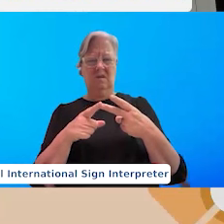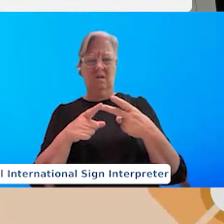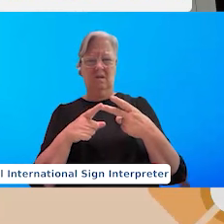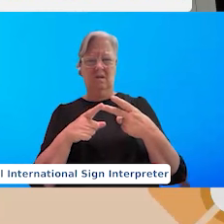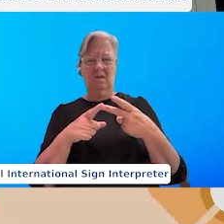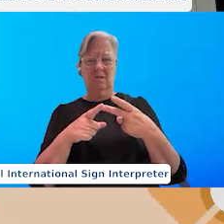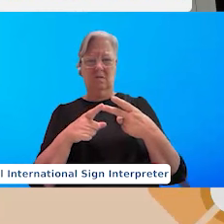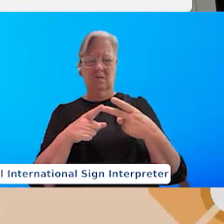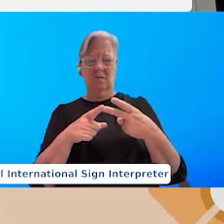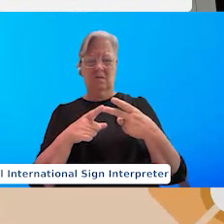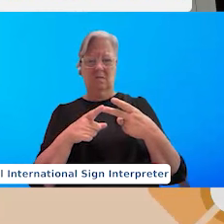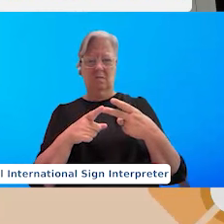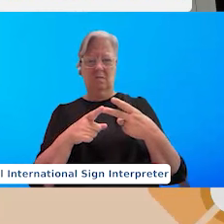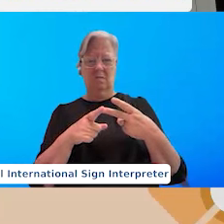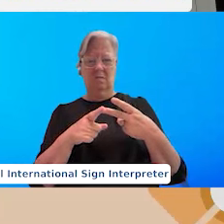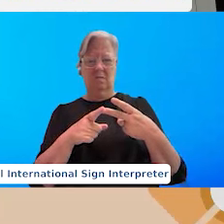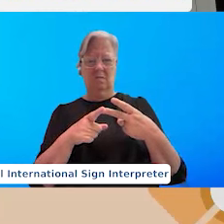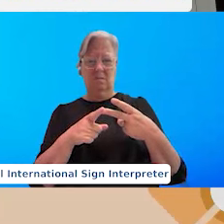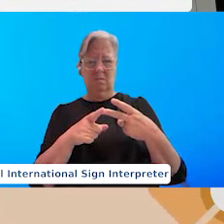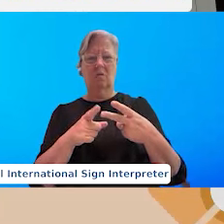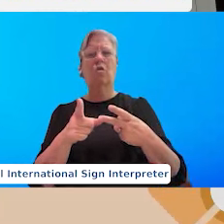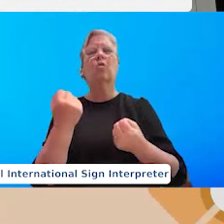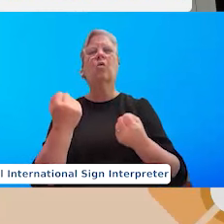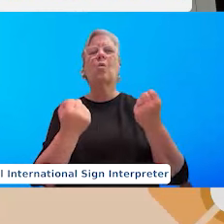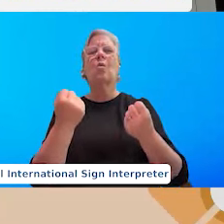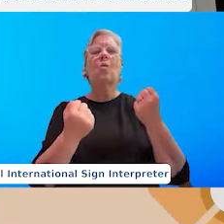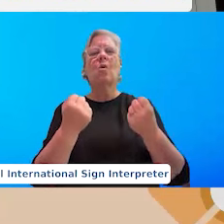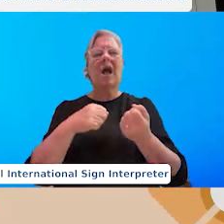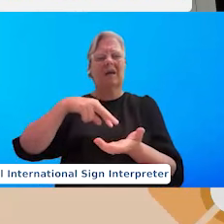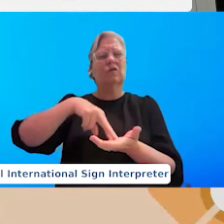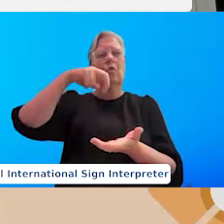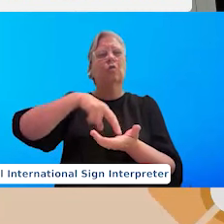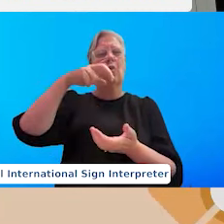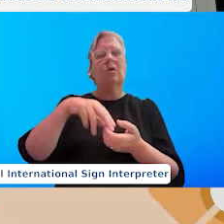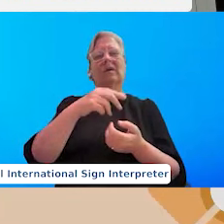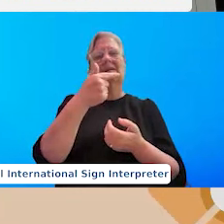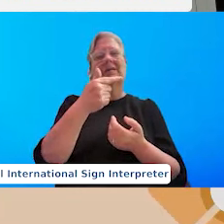like the big C shopping mall, okay? And